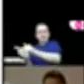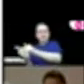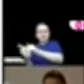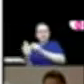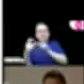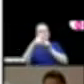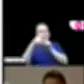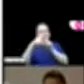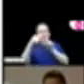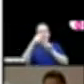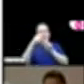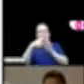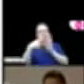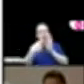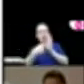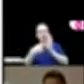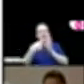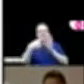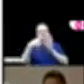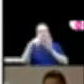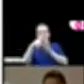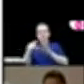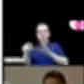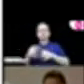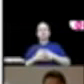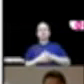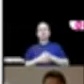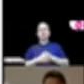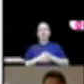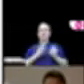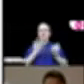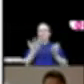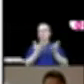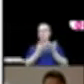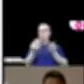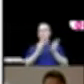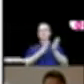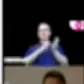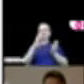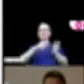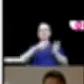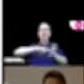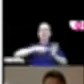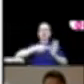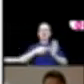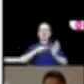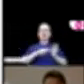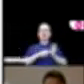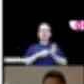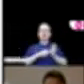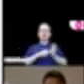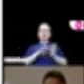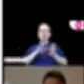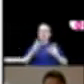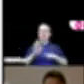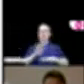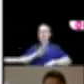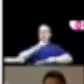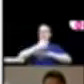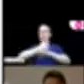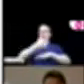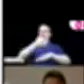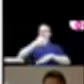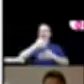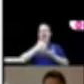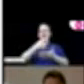some organizations, I'll just name a few in Manchester, that were set up to help people who are